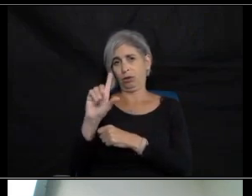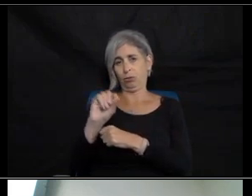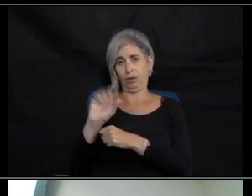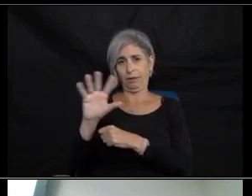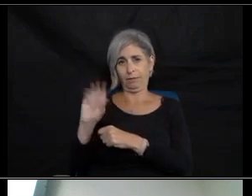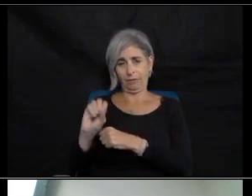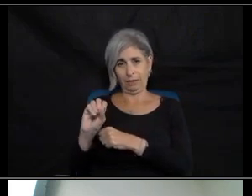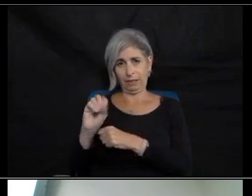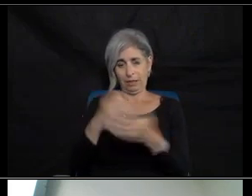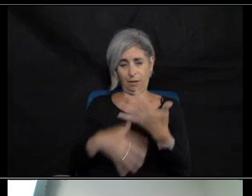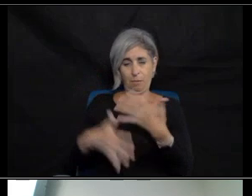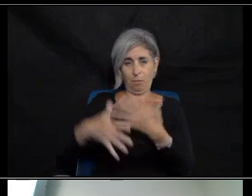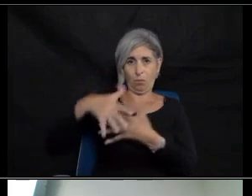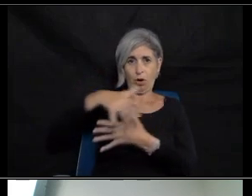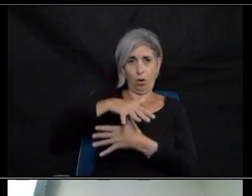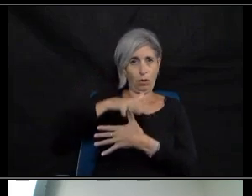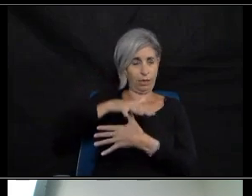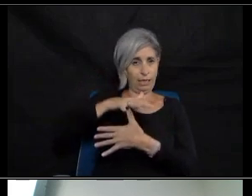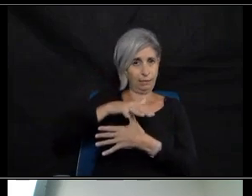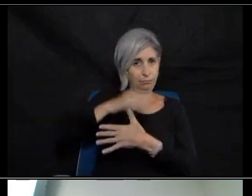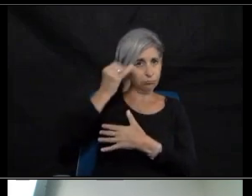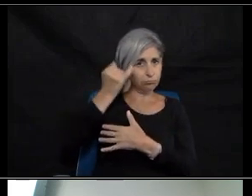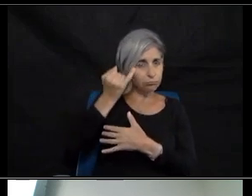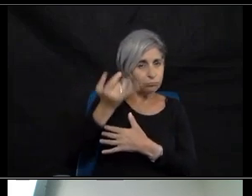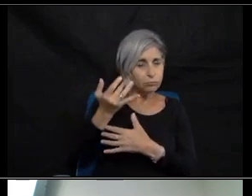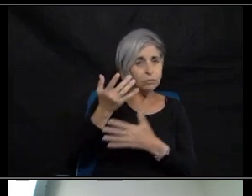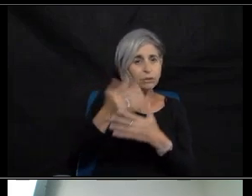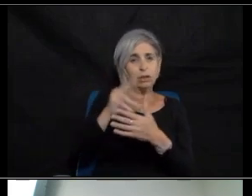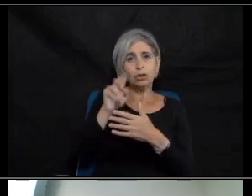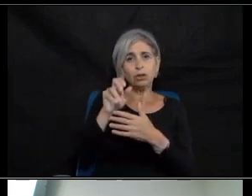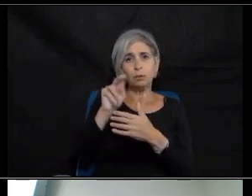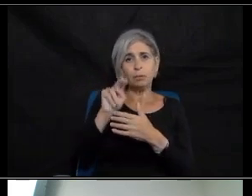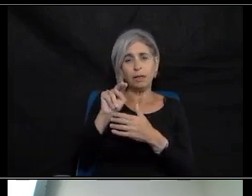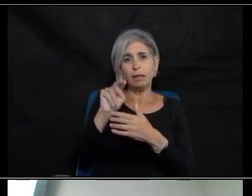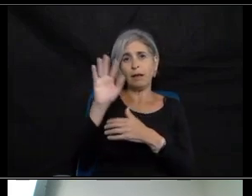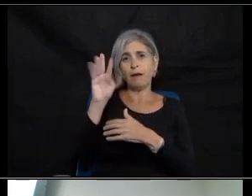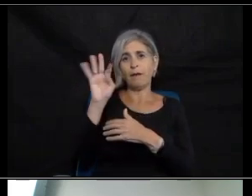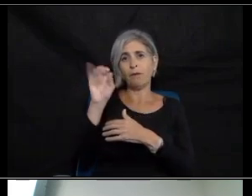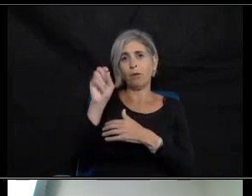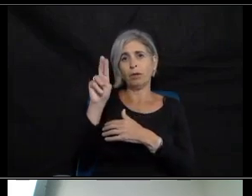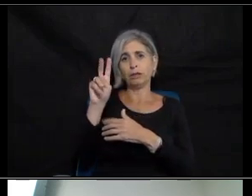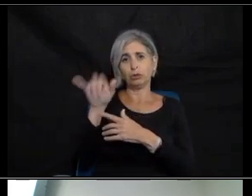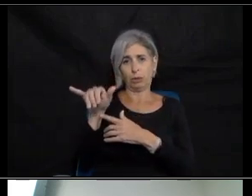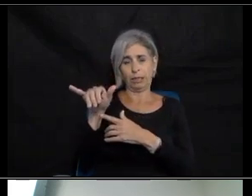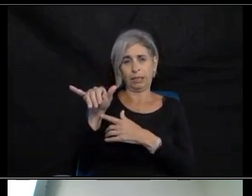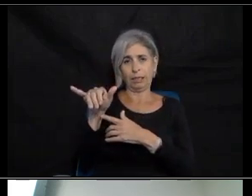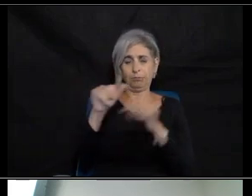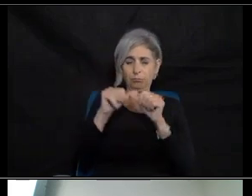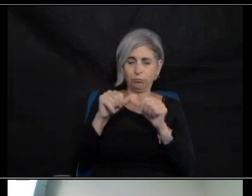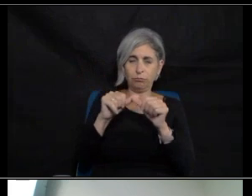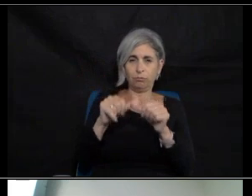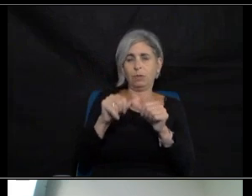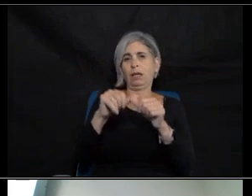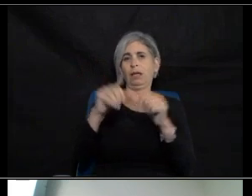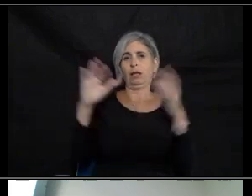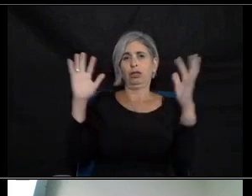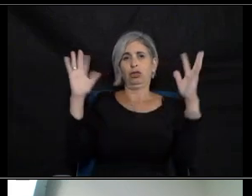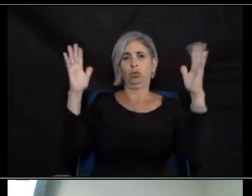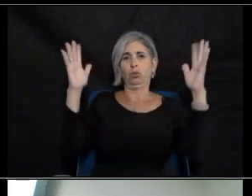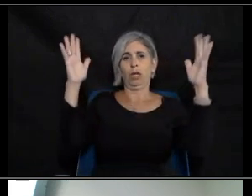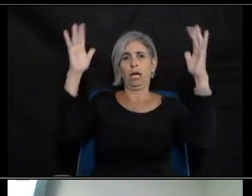of the priority strategies in the plan is urban forestry to maintain and enhance the urban tree canopy.